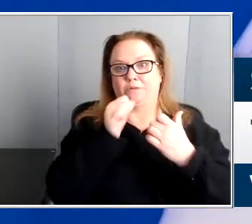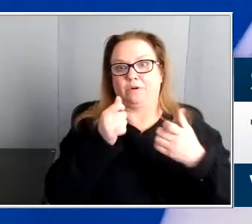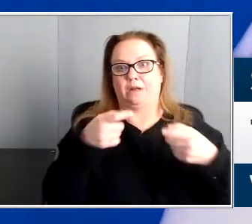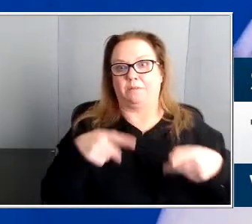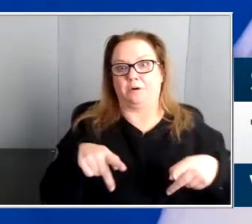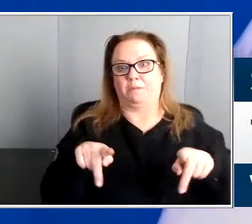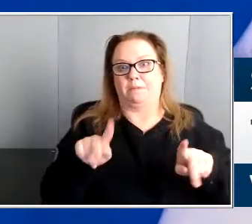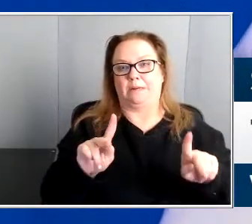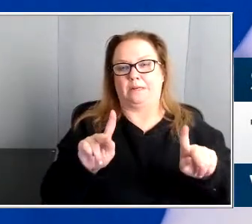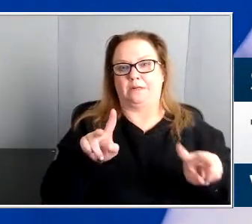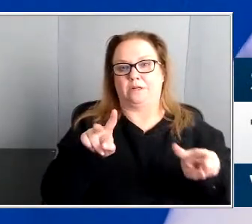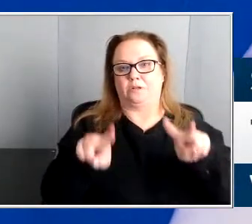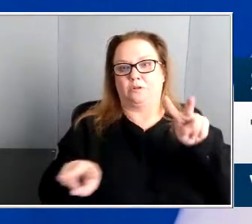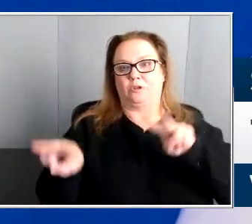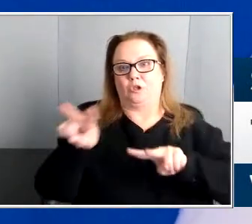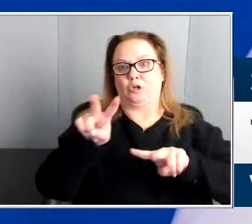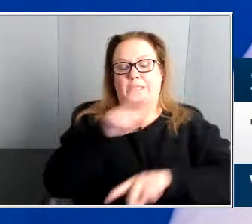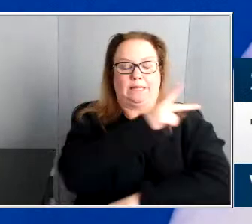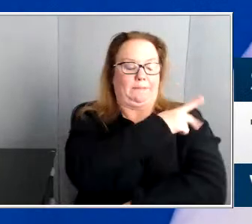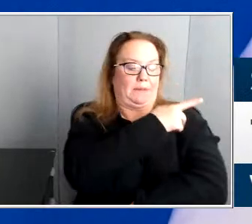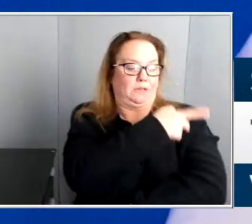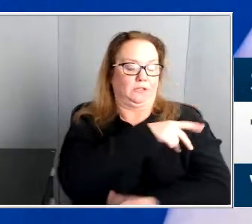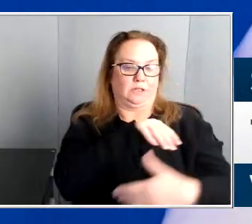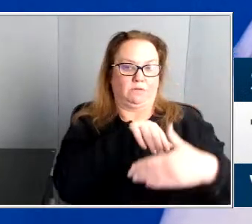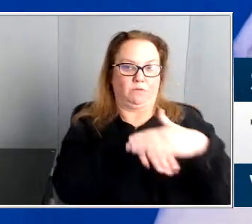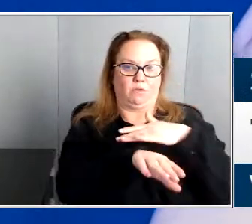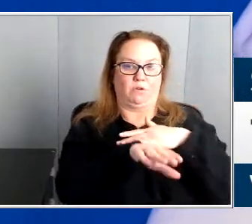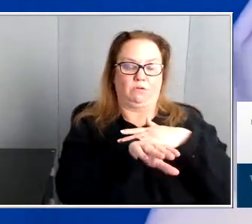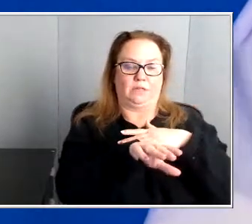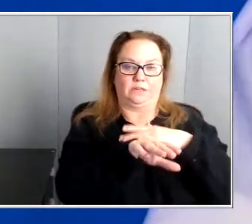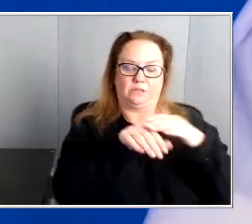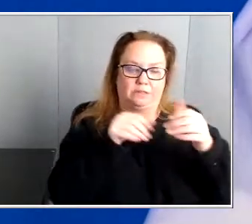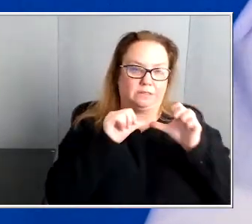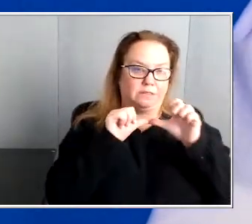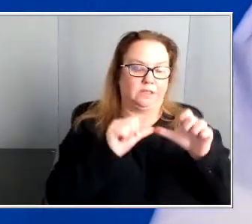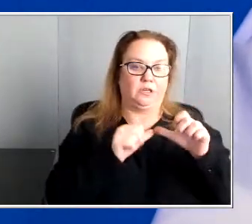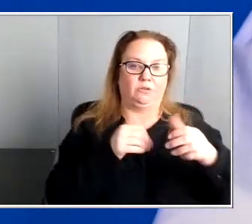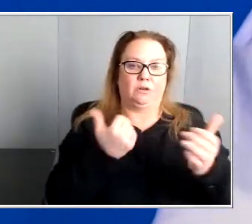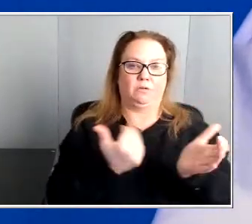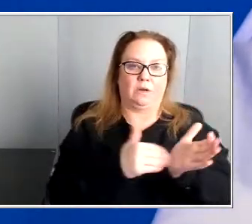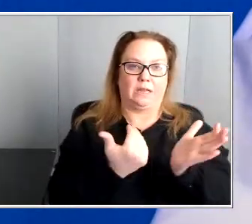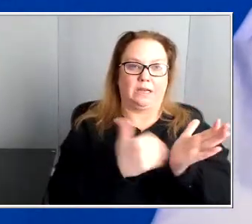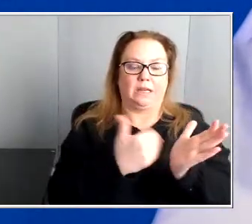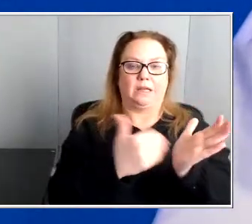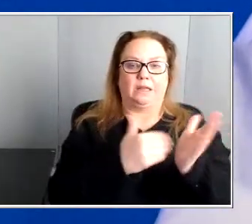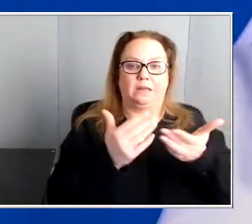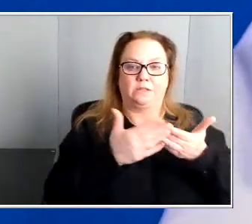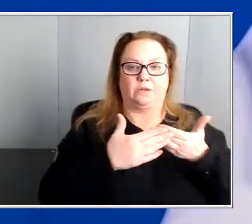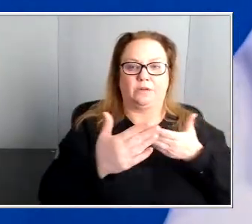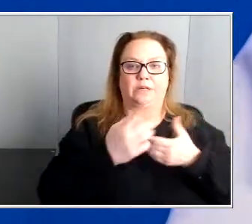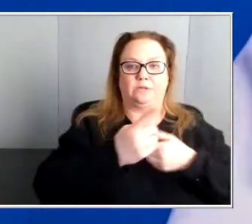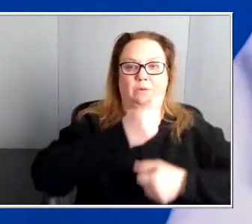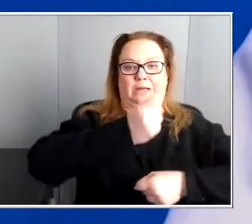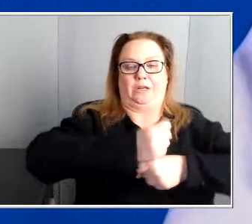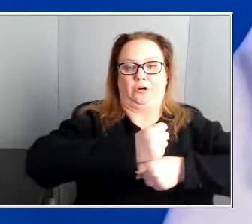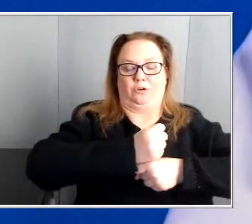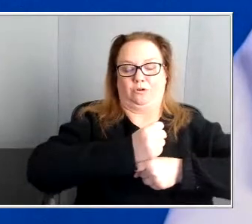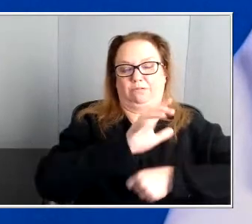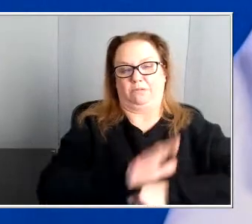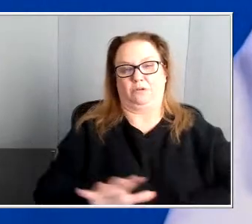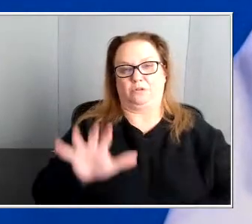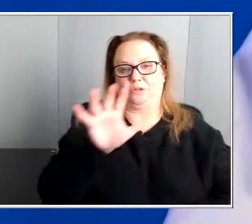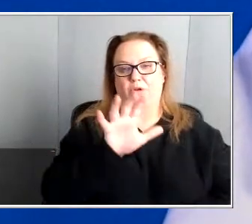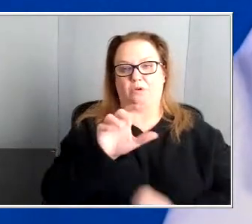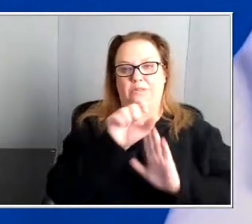the patients enrolled in Medicaid. They were just continually re-enrolled. So they will, over the next year or so, state